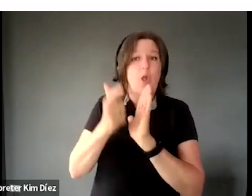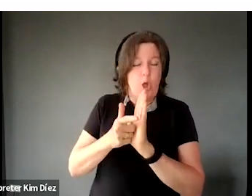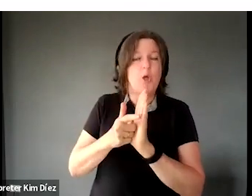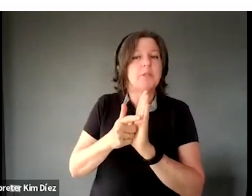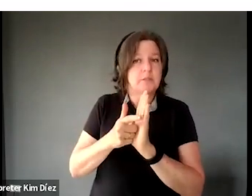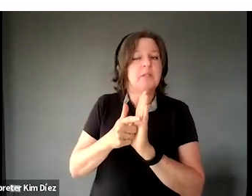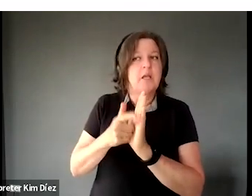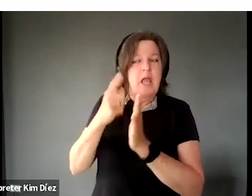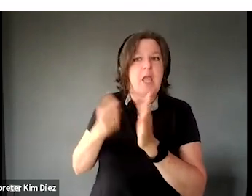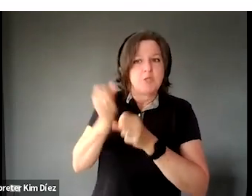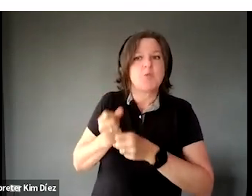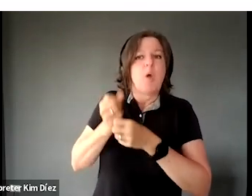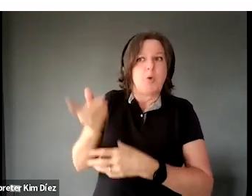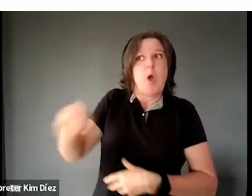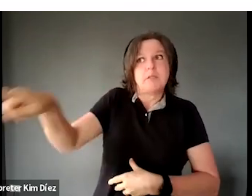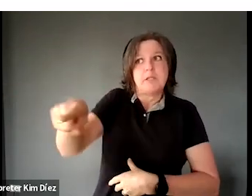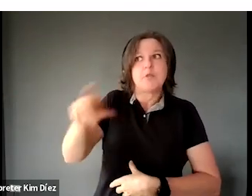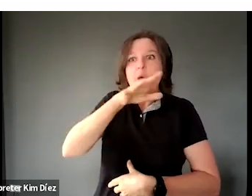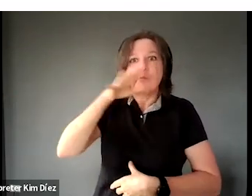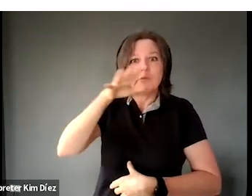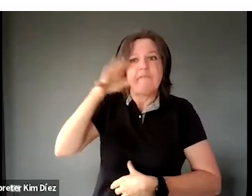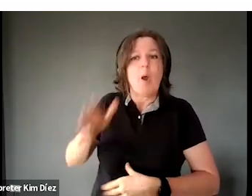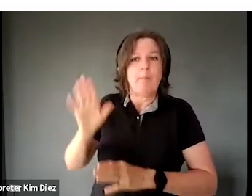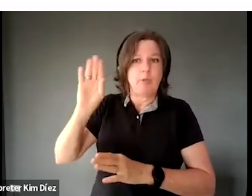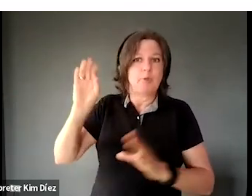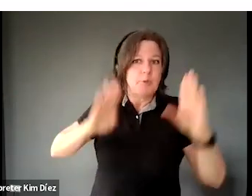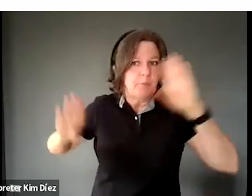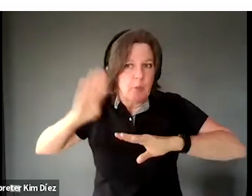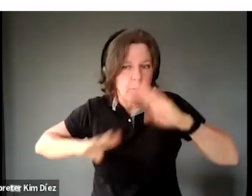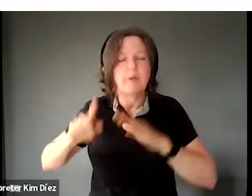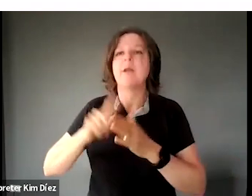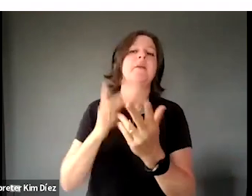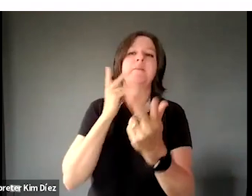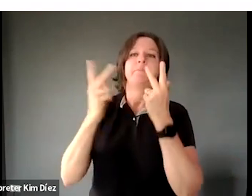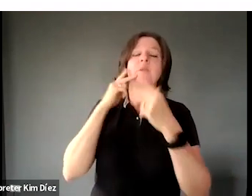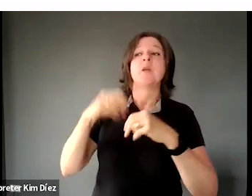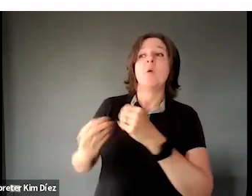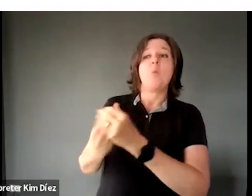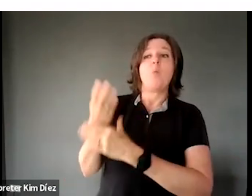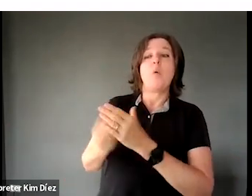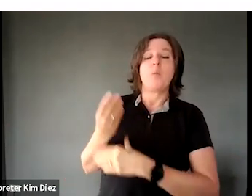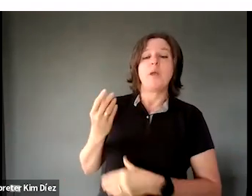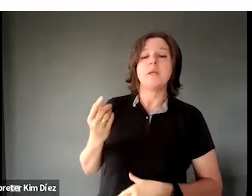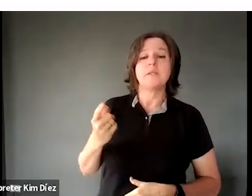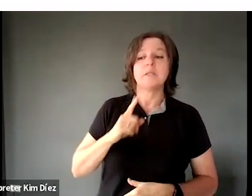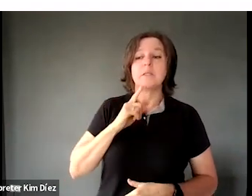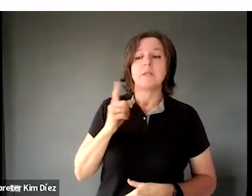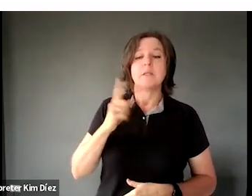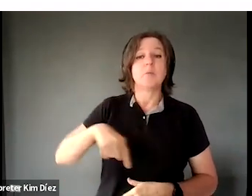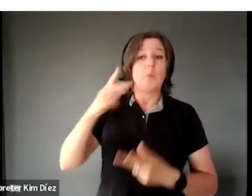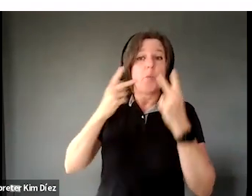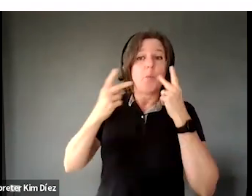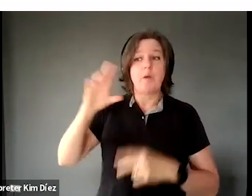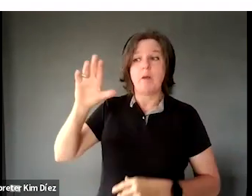about deforestation, and this is what's really concerning the producers. Now, in terms